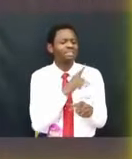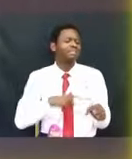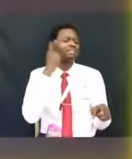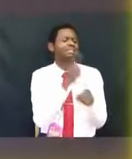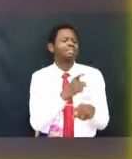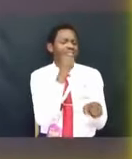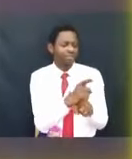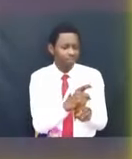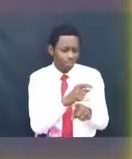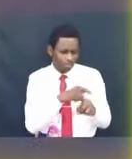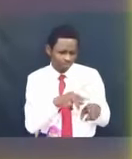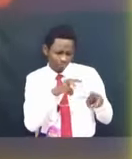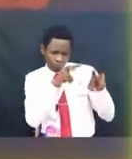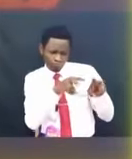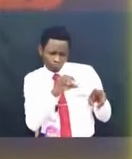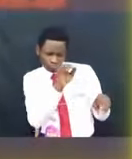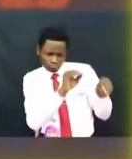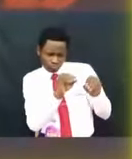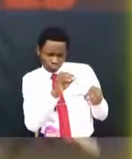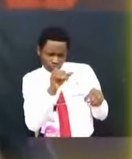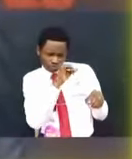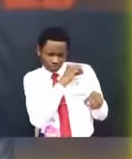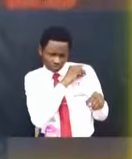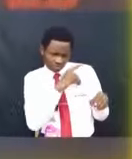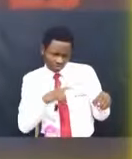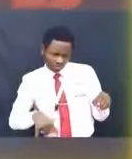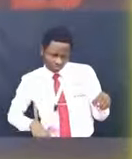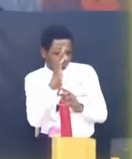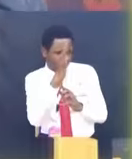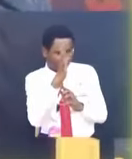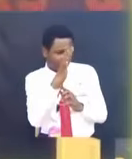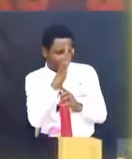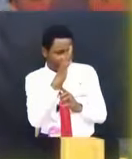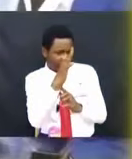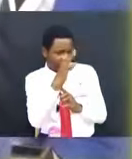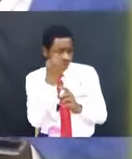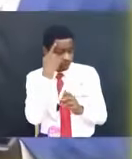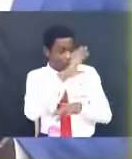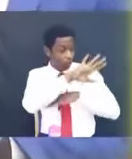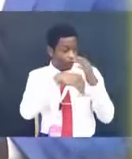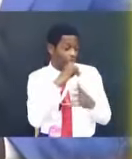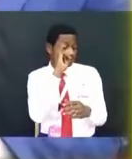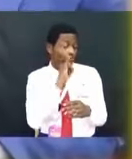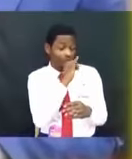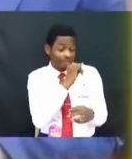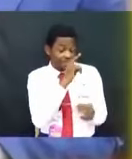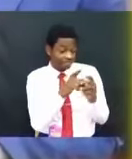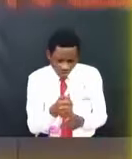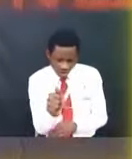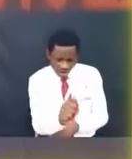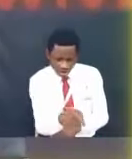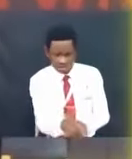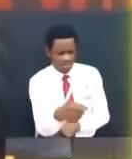saw him as the Lamb of the whole Israel. And that if they killed him, the Lamb of Israel will be